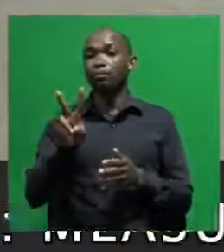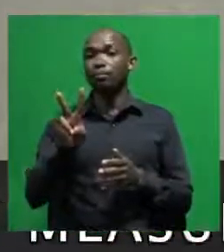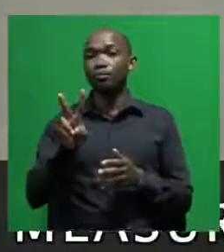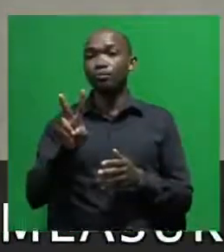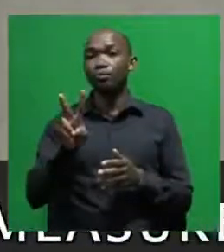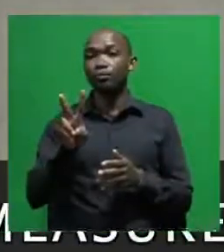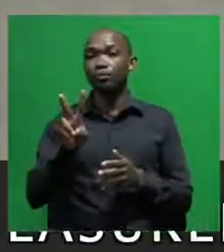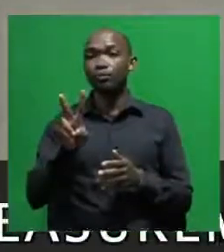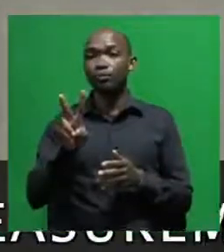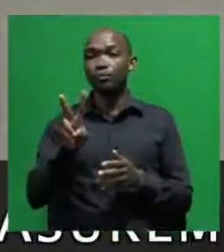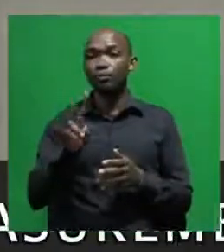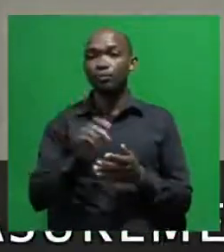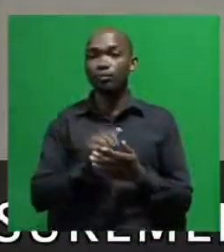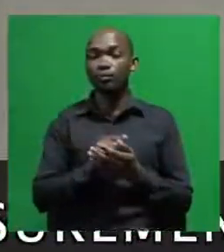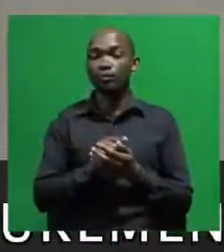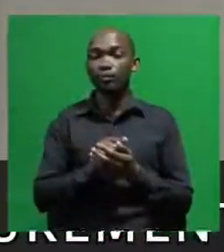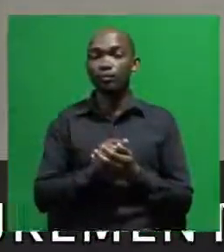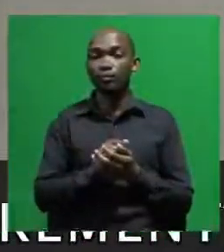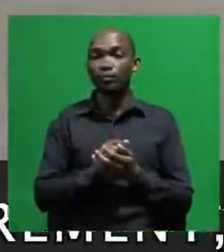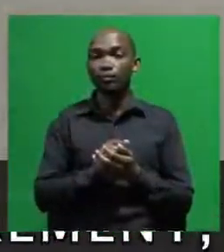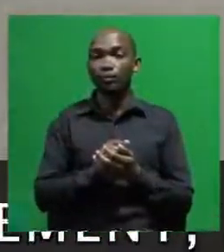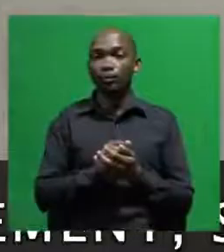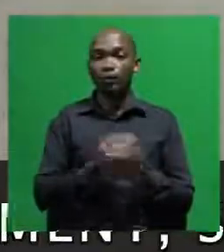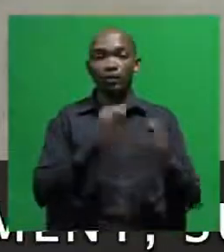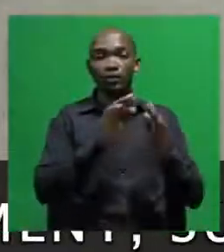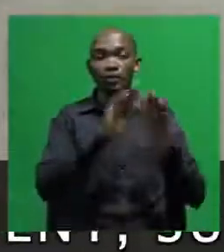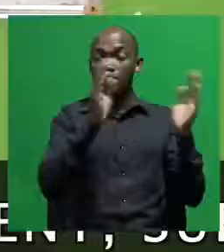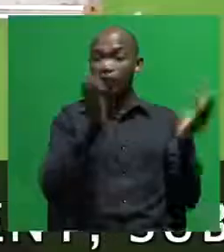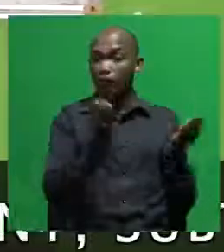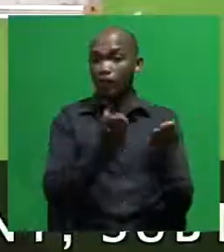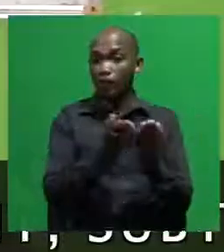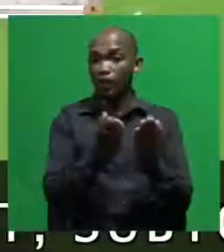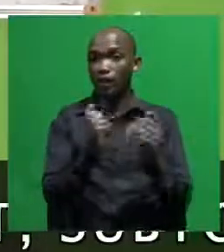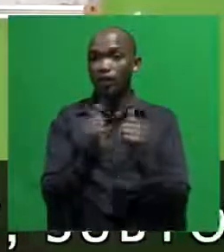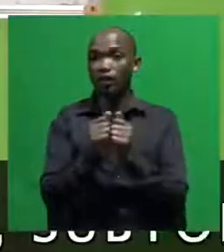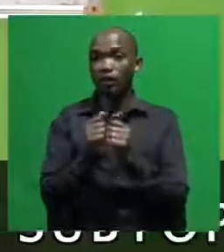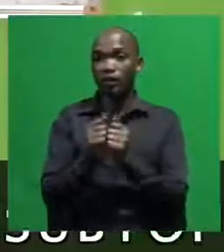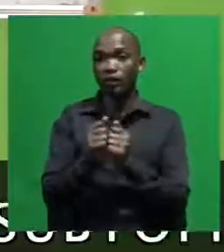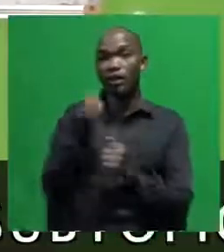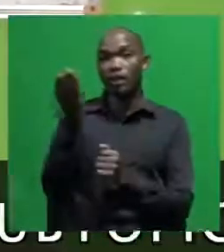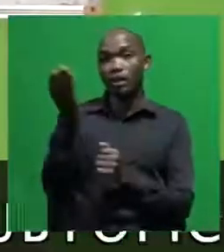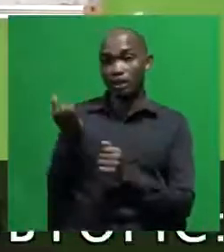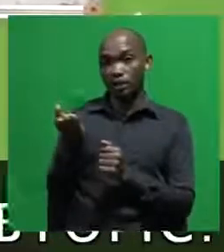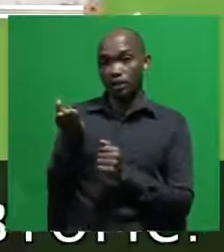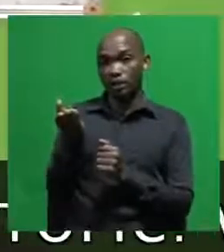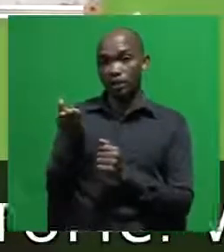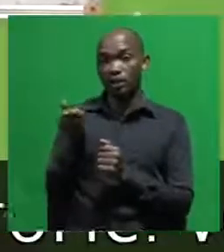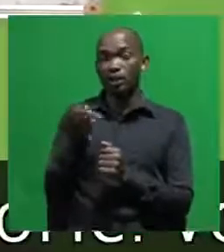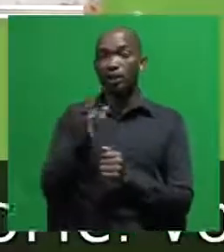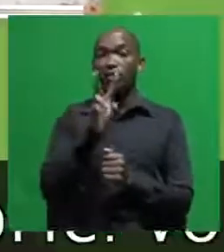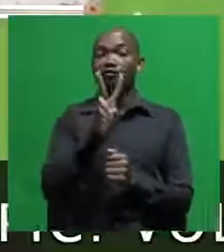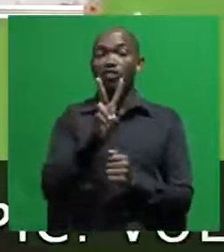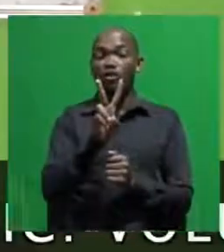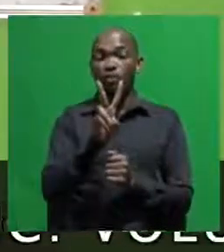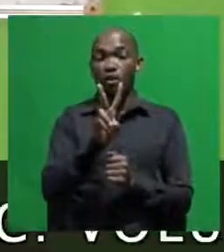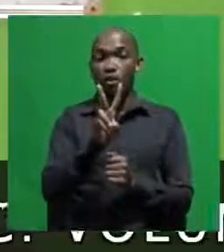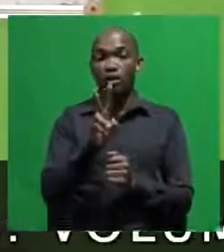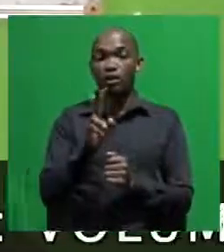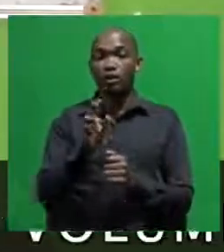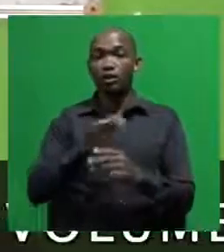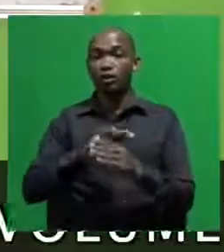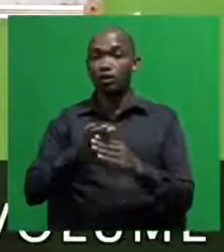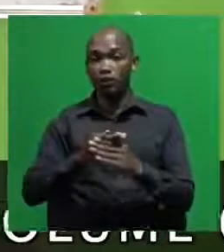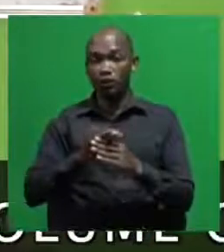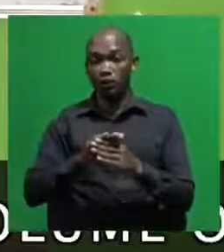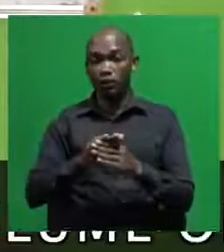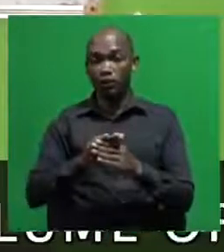V, the type of the object that we have is the spherical object. This is the spherical object, so the